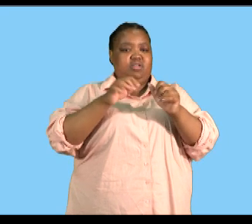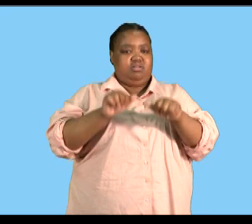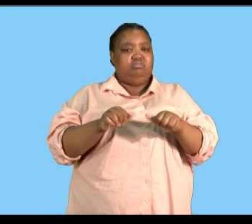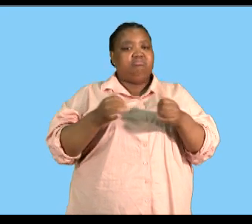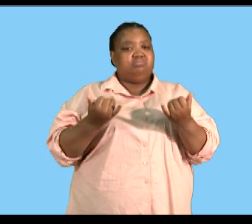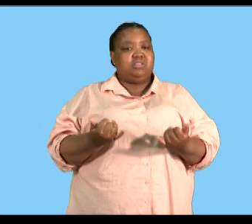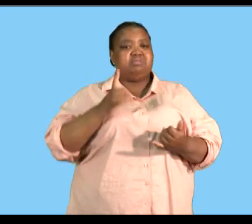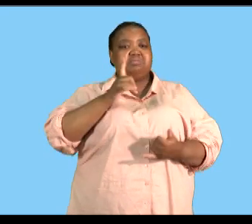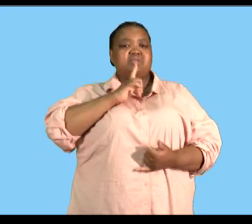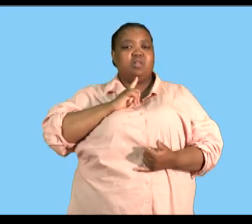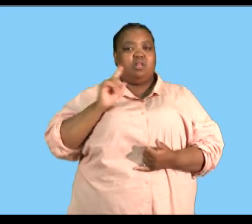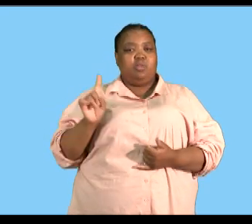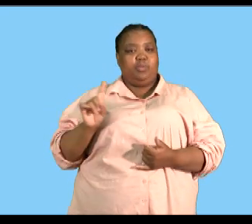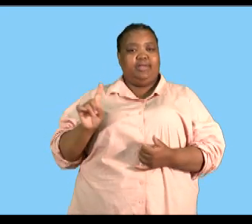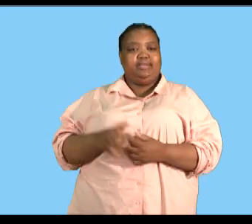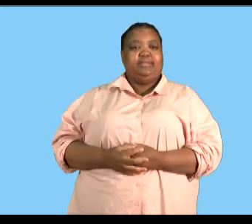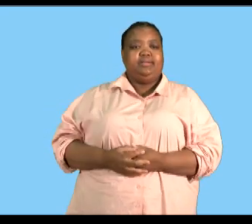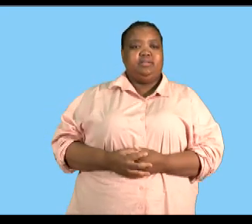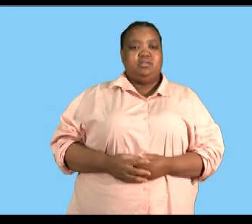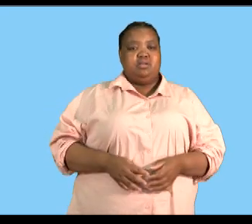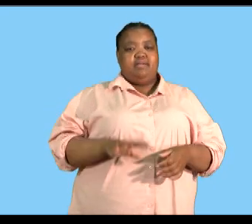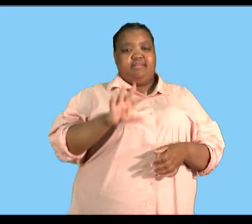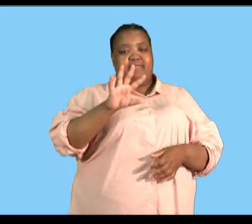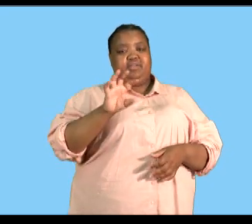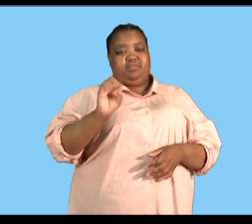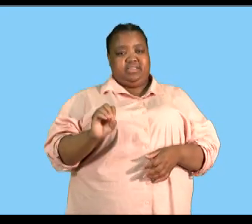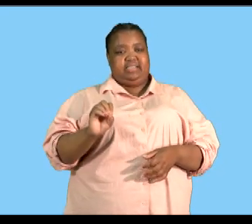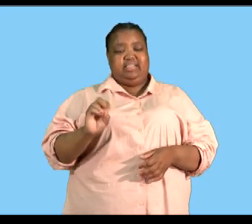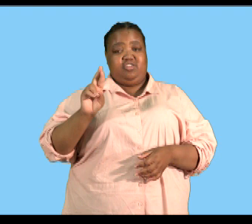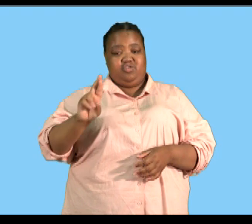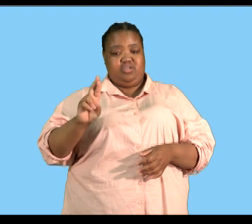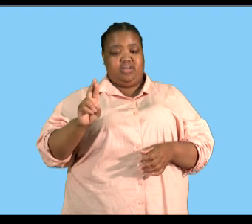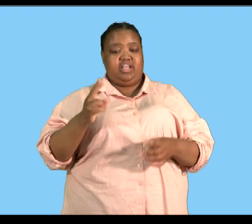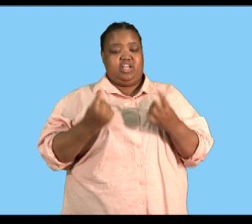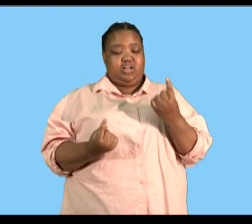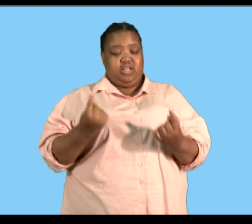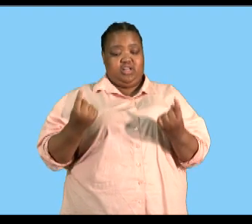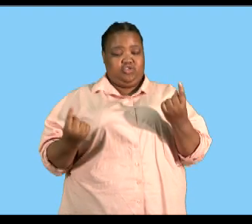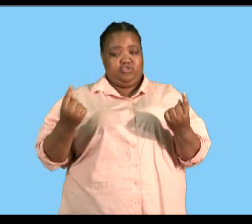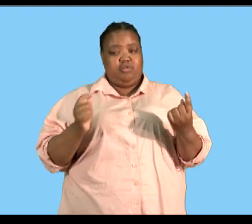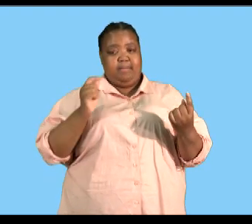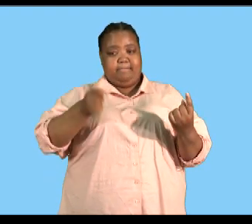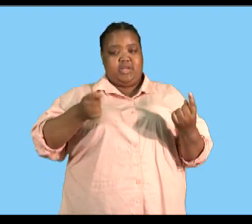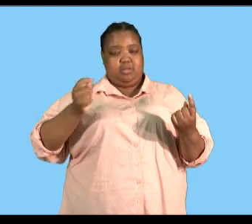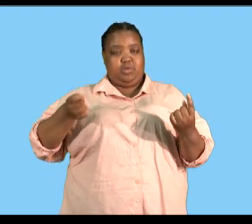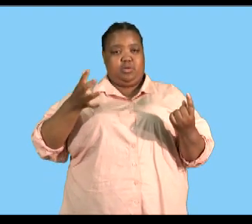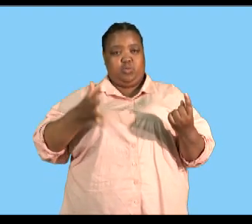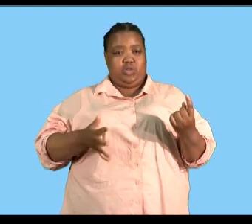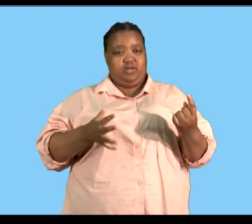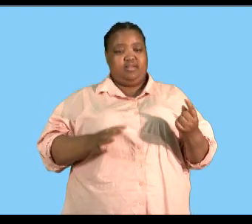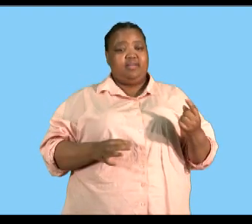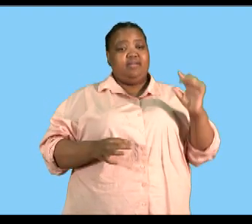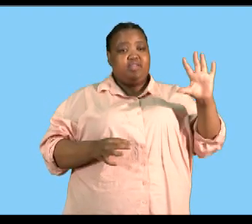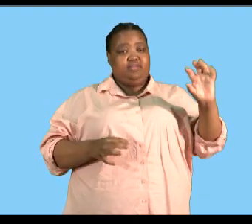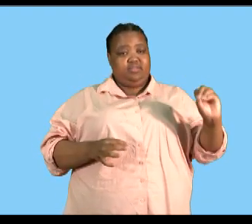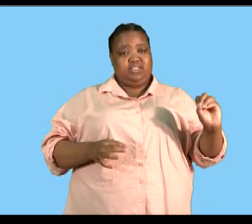we are told that there will be 50 Rand that will be paid by each learner. So we have this